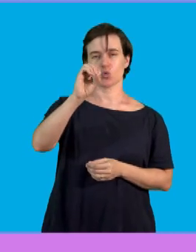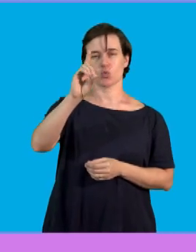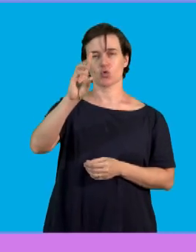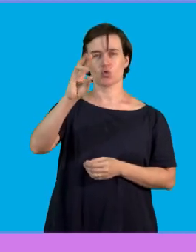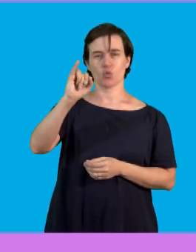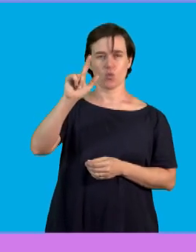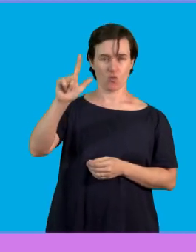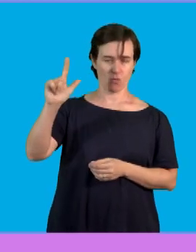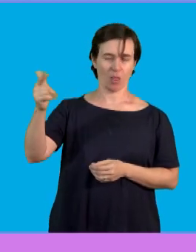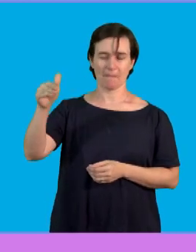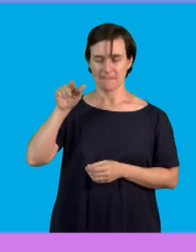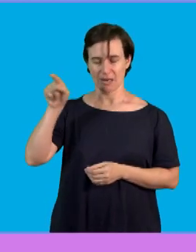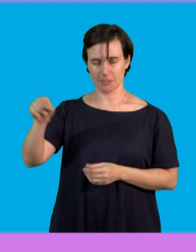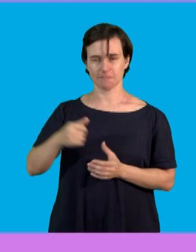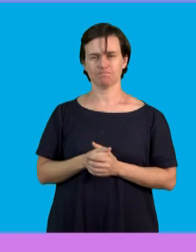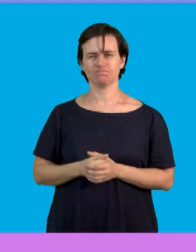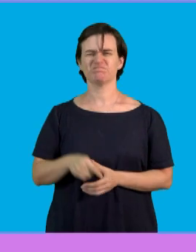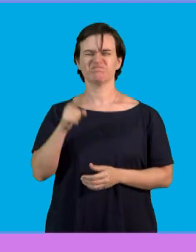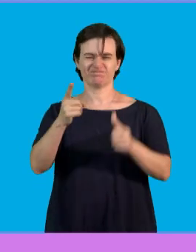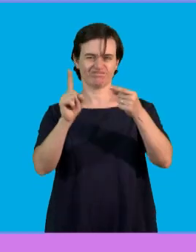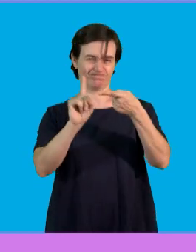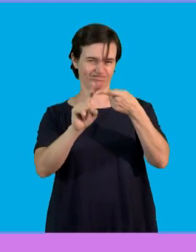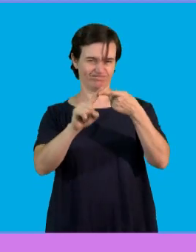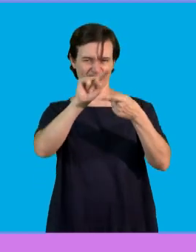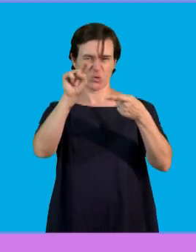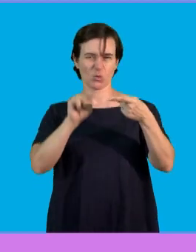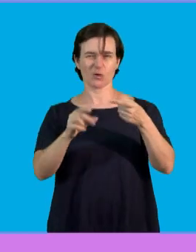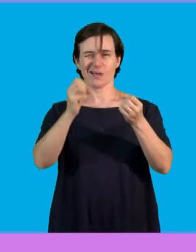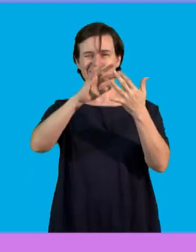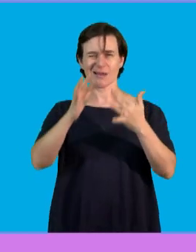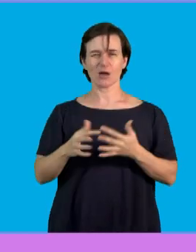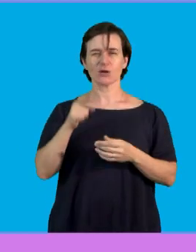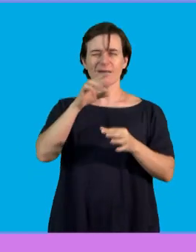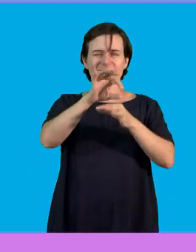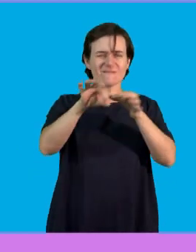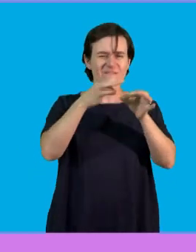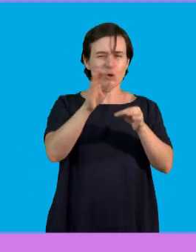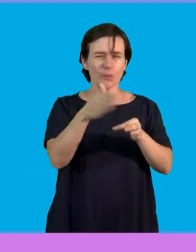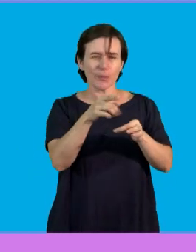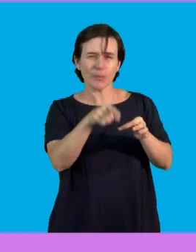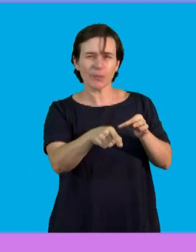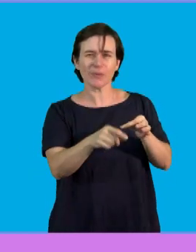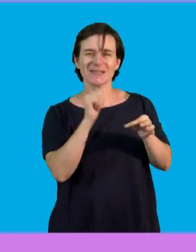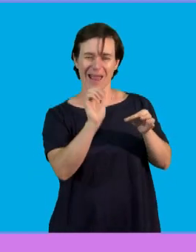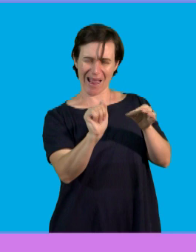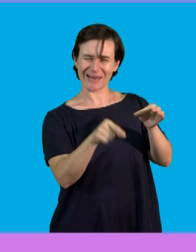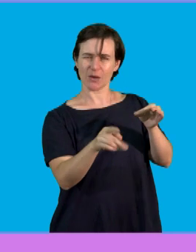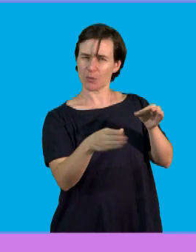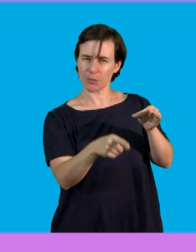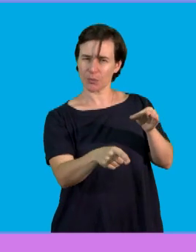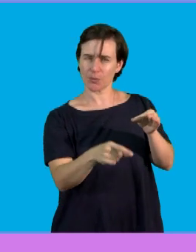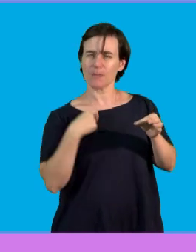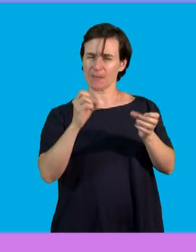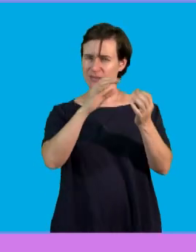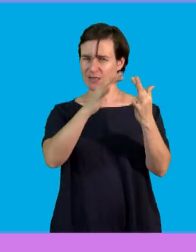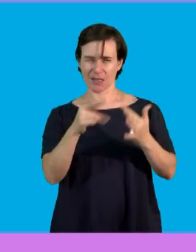questions here on this statement, it says calculate the missing value of A, of which it's on the credit. So when you look at the value